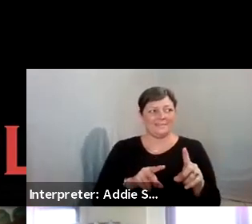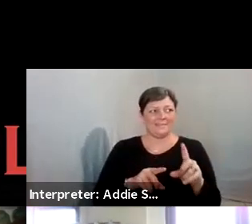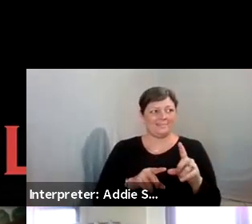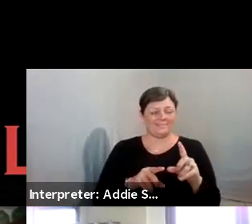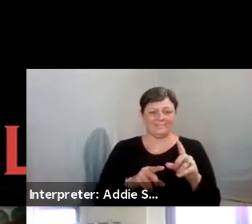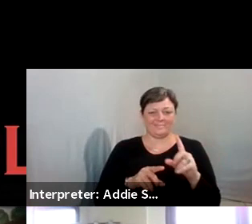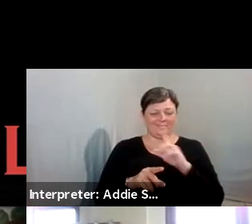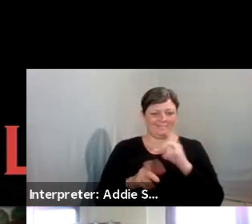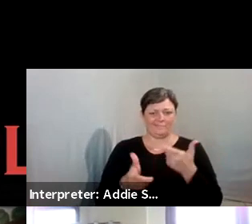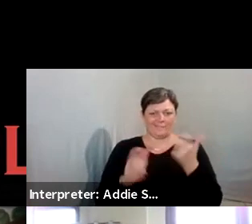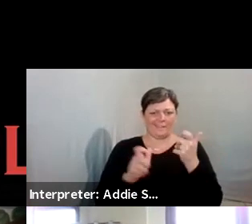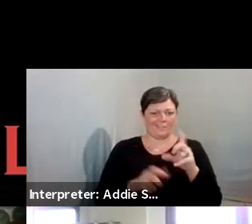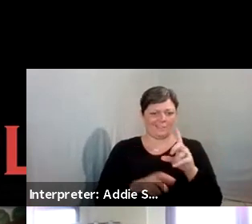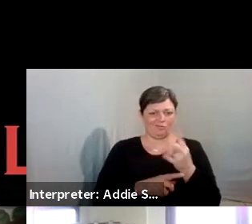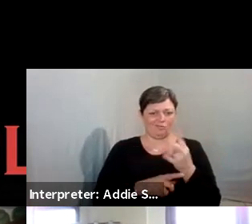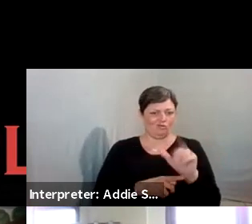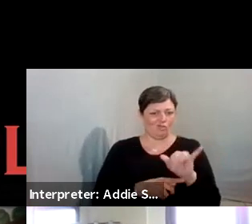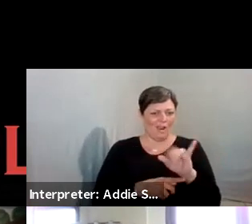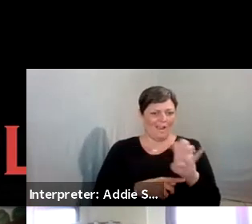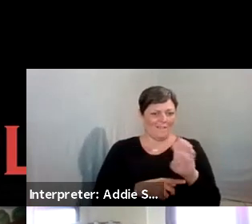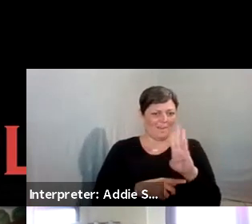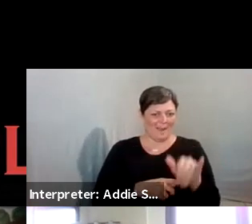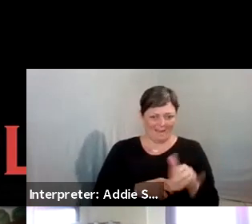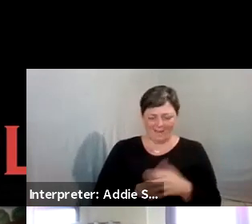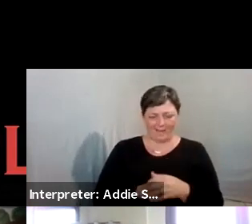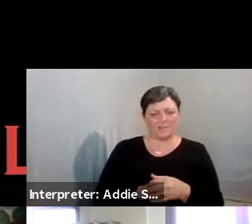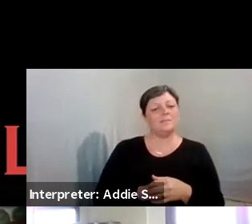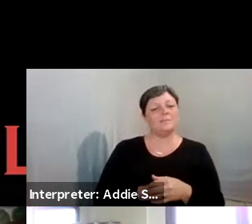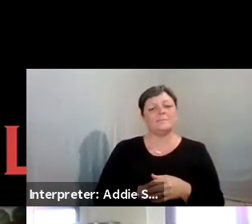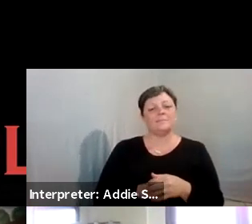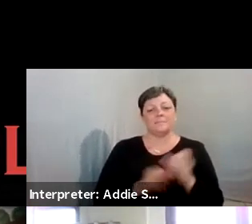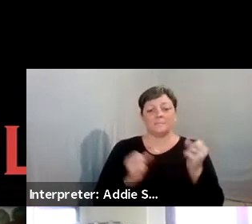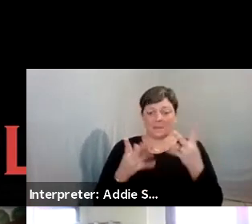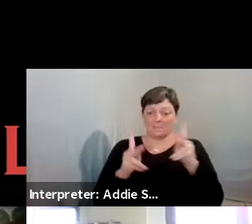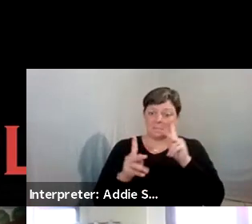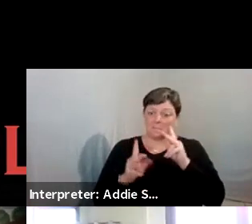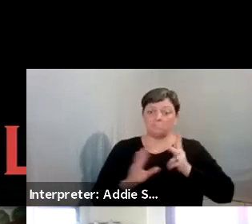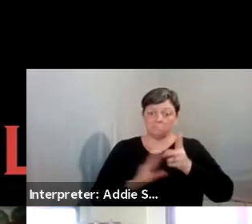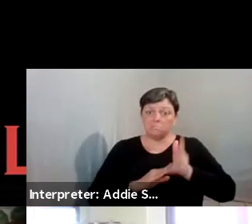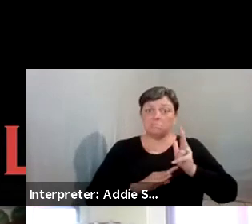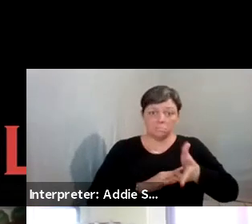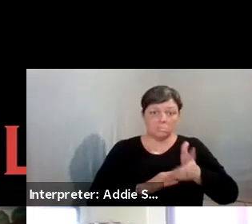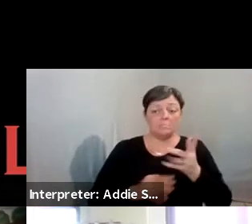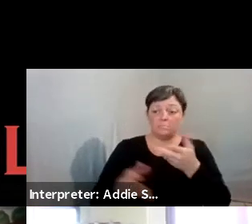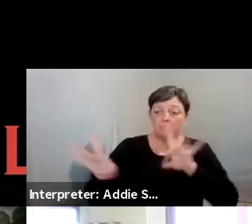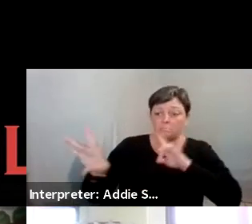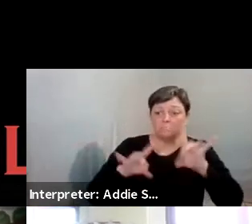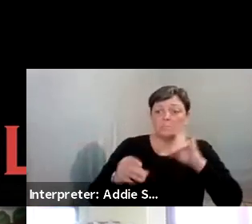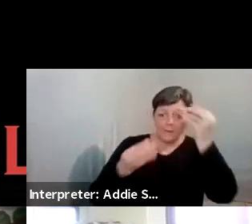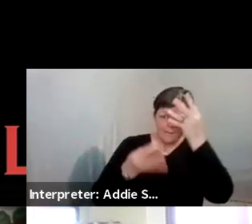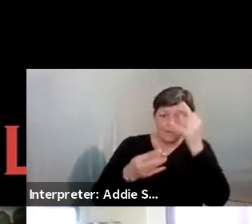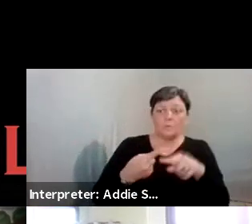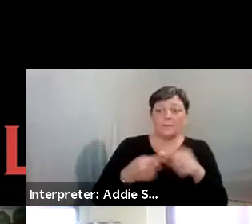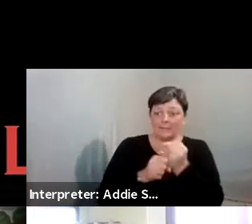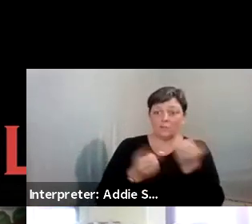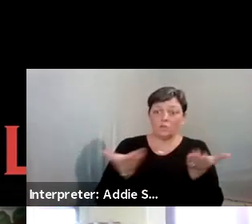drive-by. And amazingly, we had a lot of people that drove through for the information and to get the